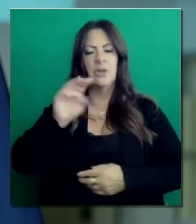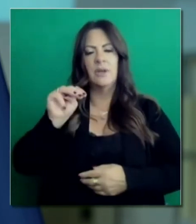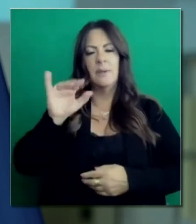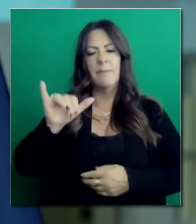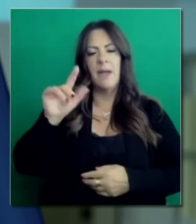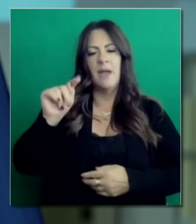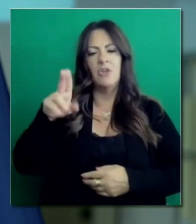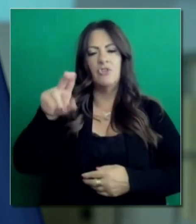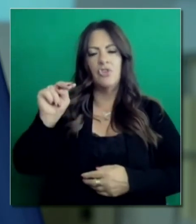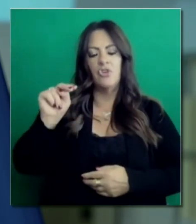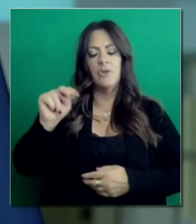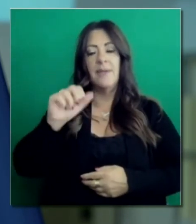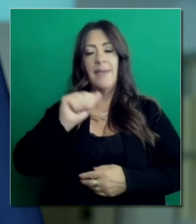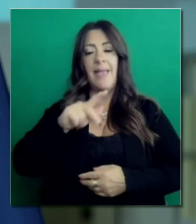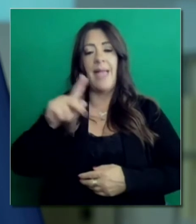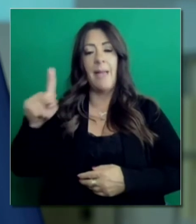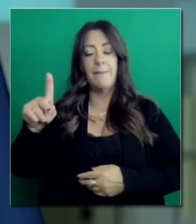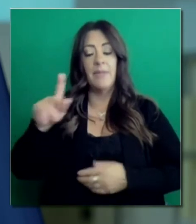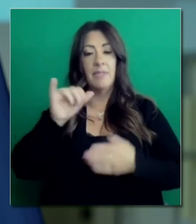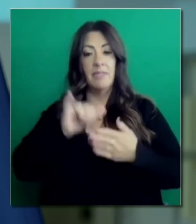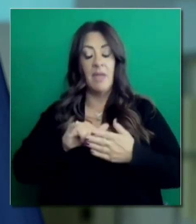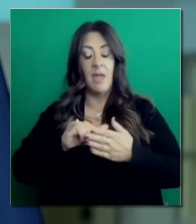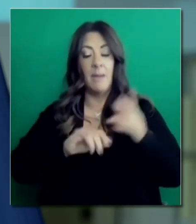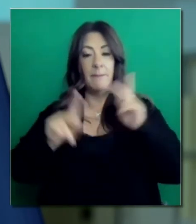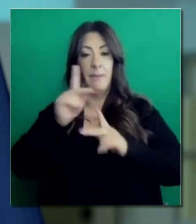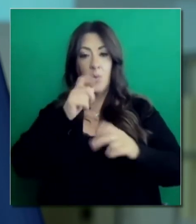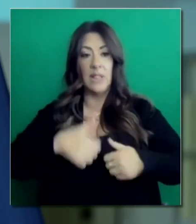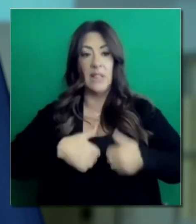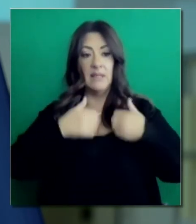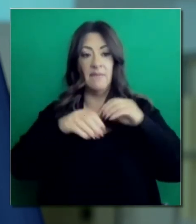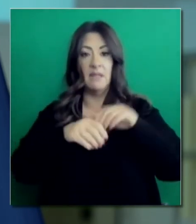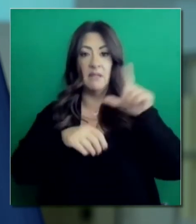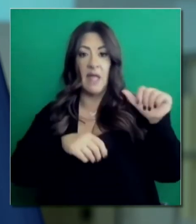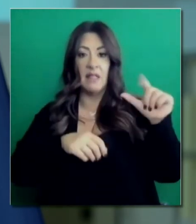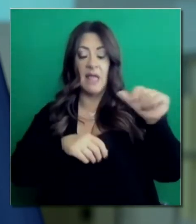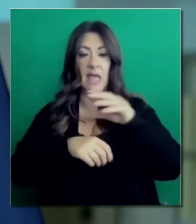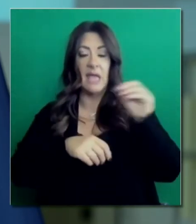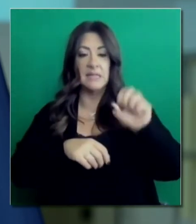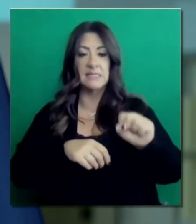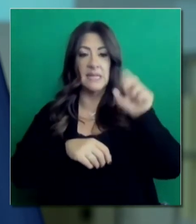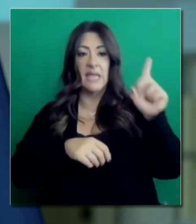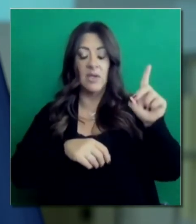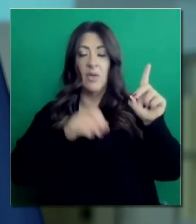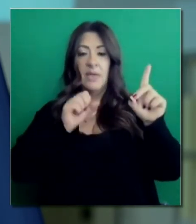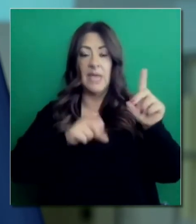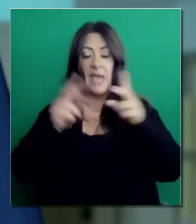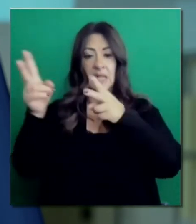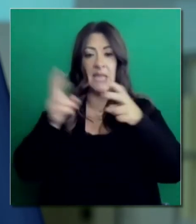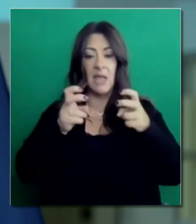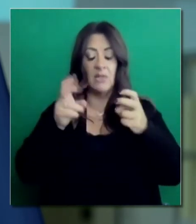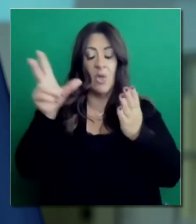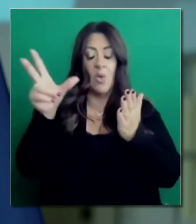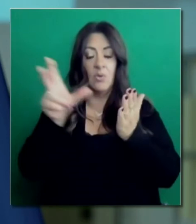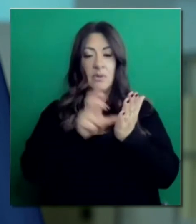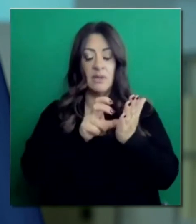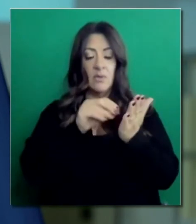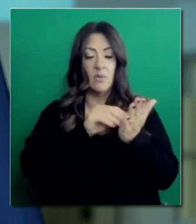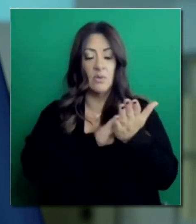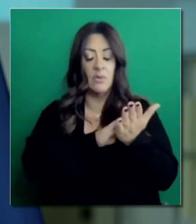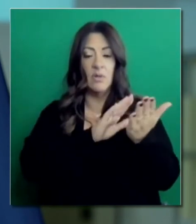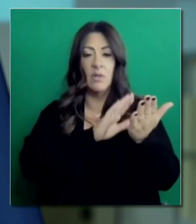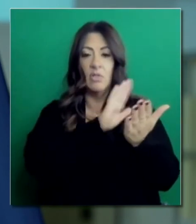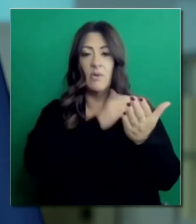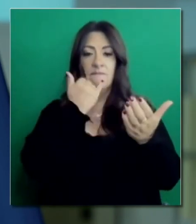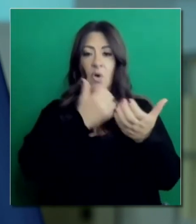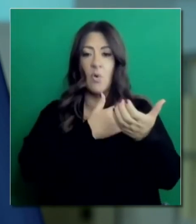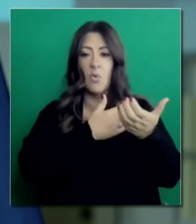San Diego counties can download now in the App Store or Google Play? How does somebody get that? And secondly, a broader question